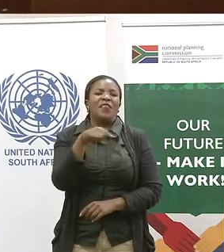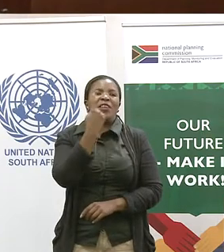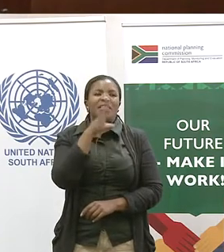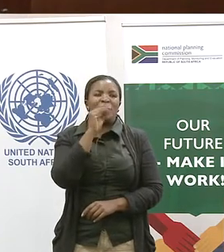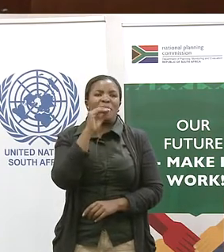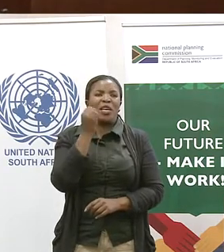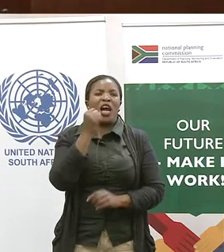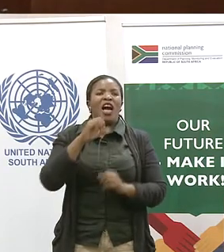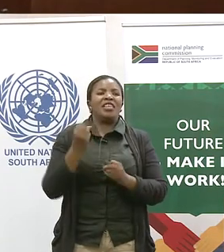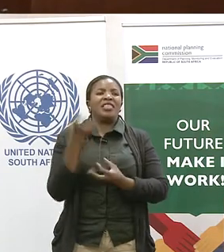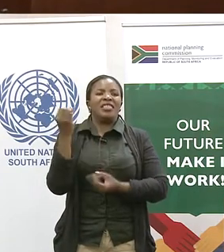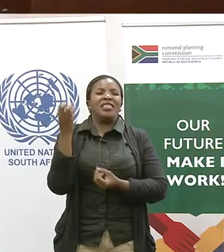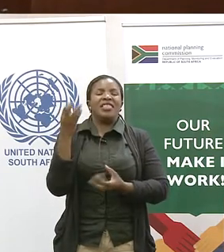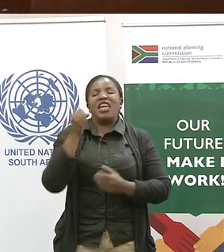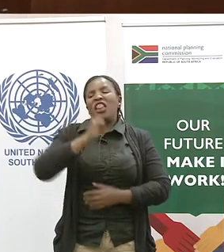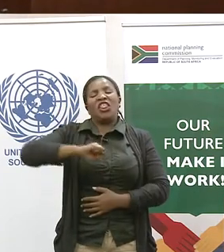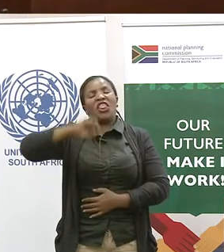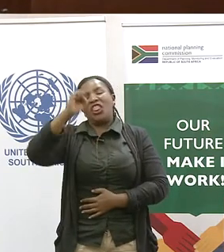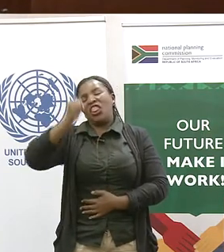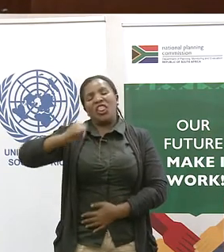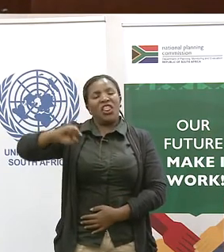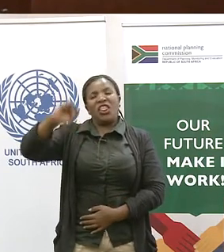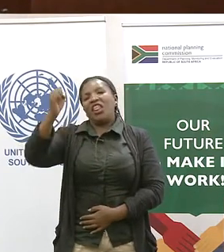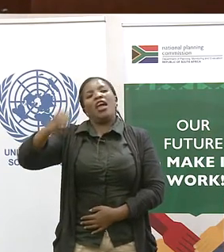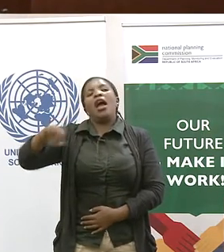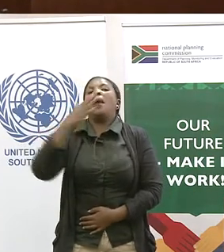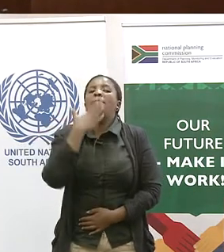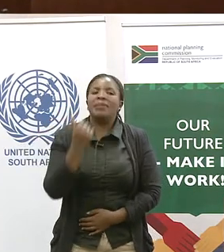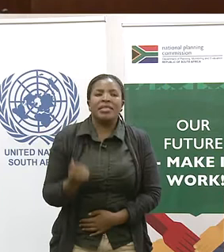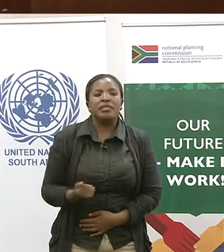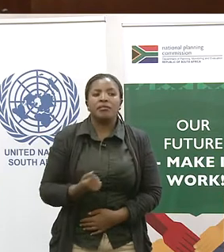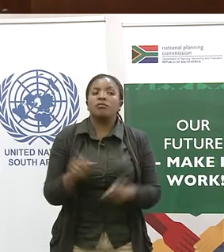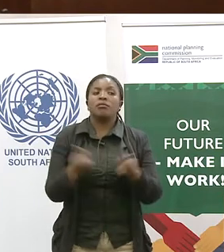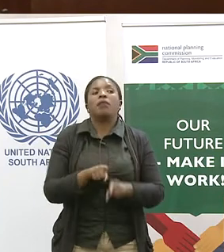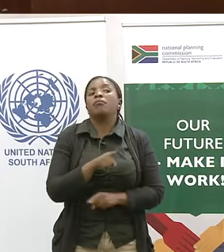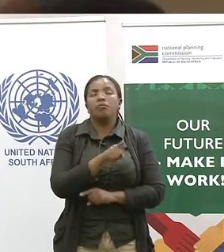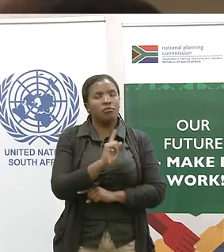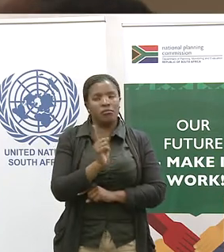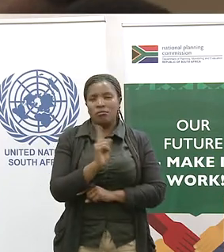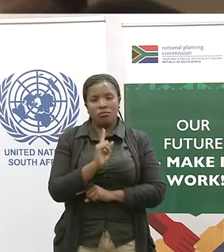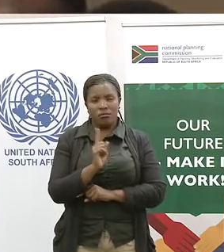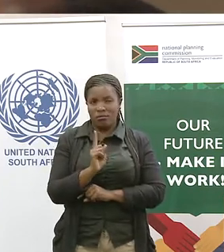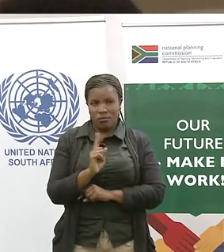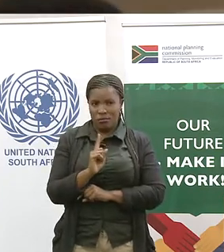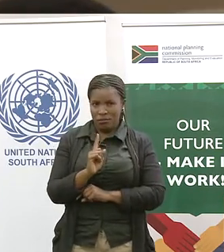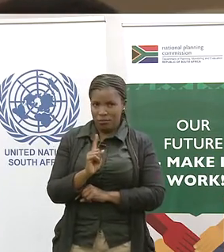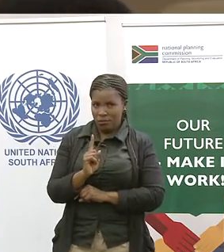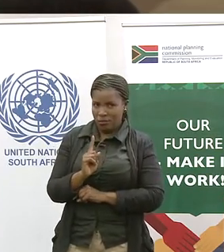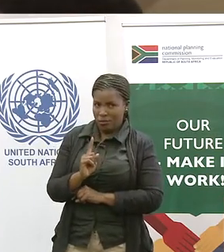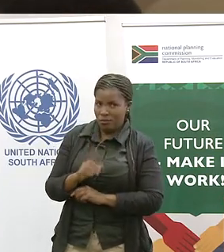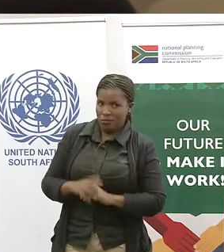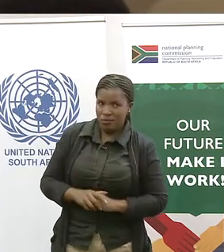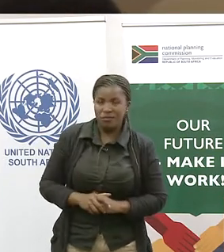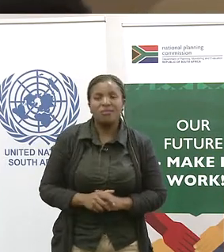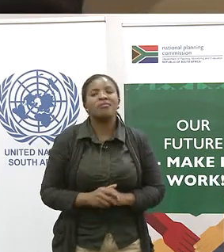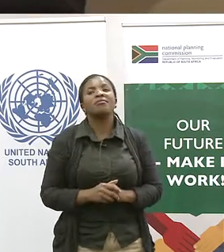first person. So as the process goes, please do not emulate the first person. So your time is very short. Thank you, Program Director. I certainly